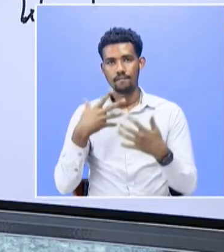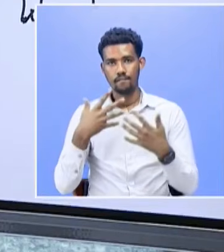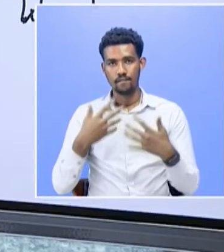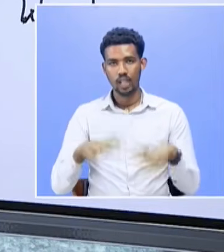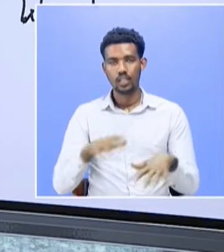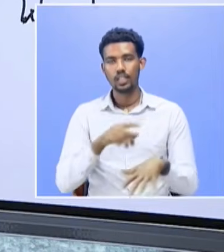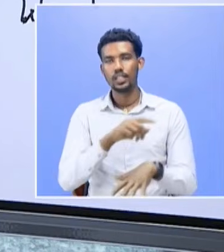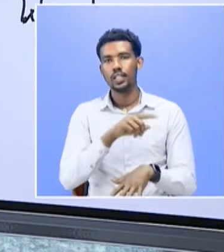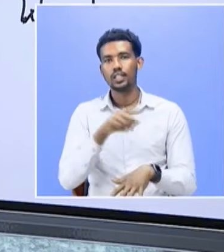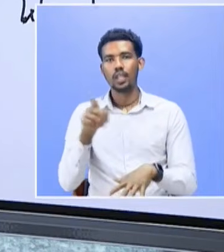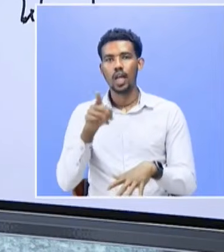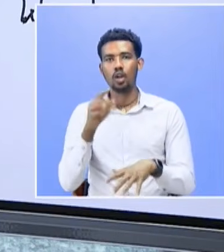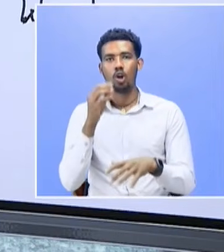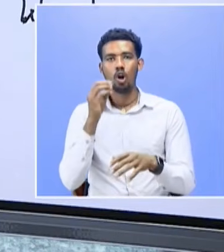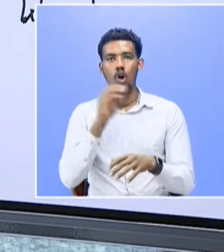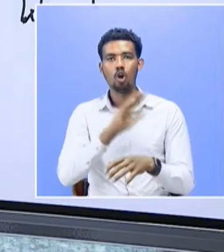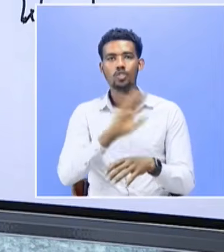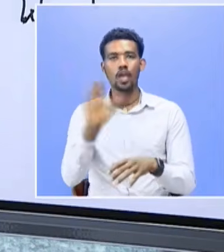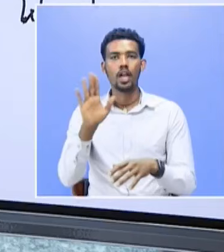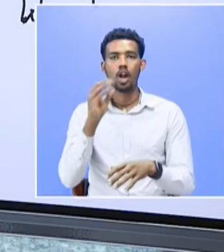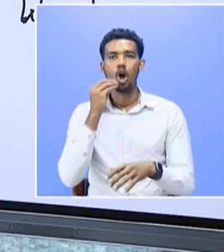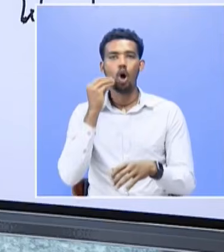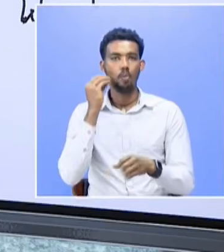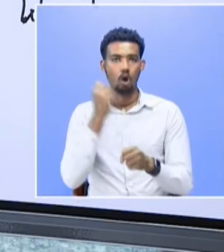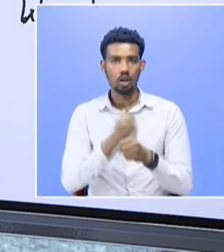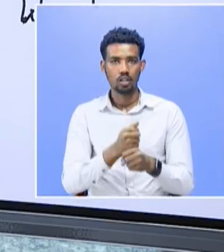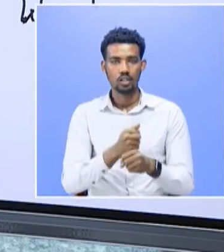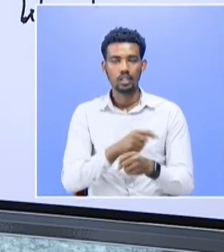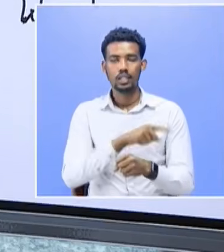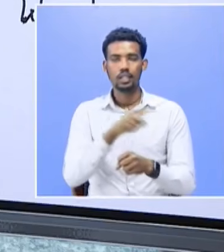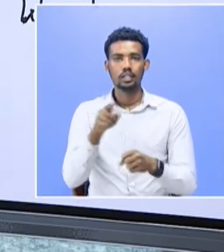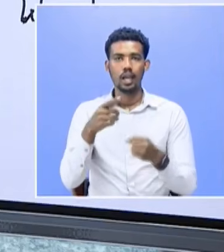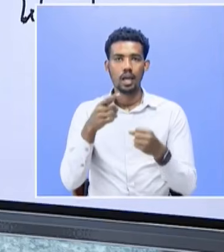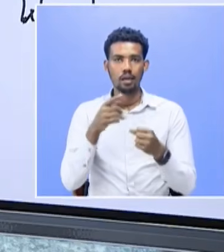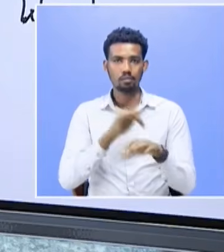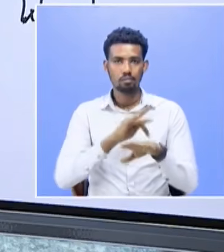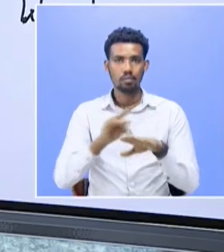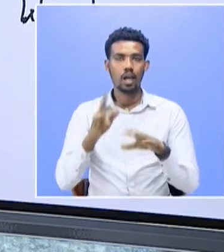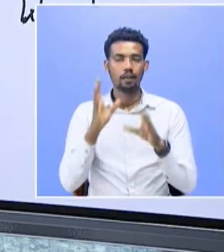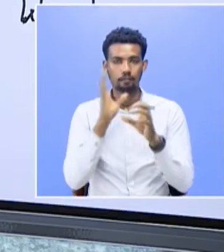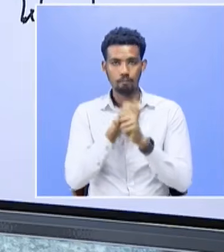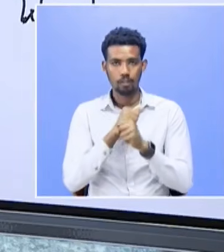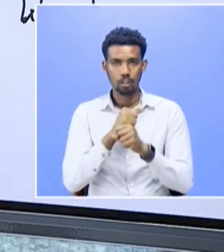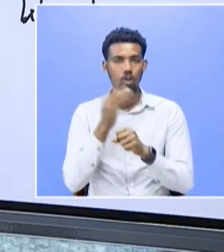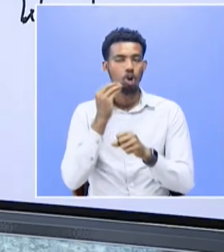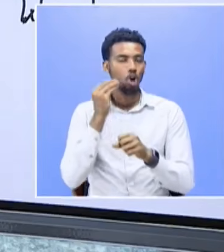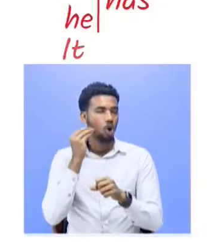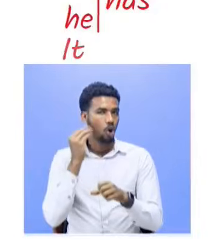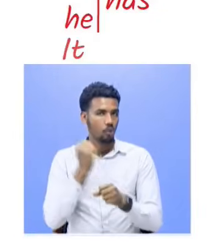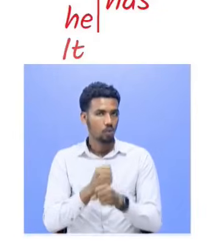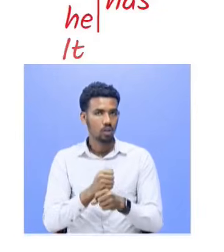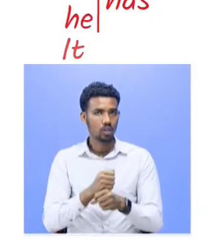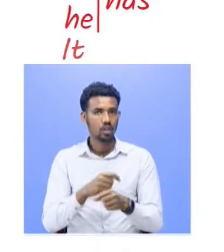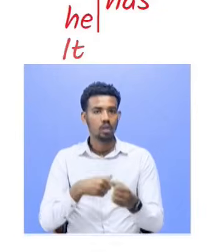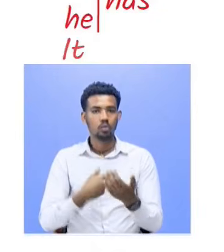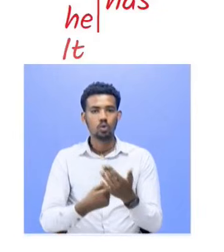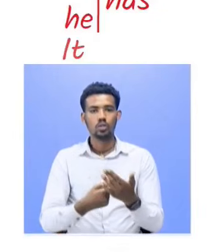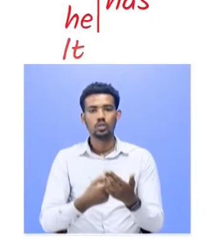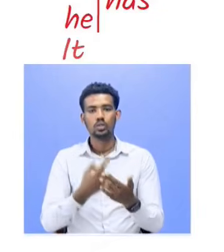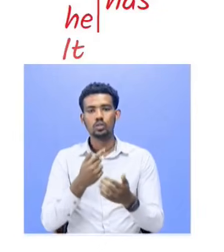their homework. They blank finished their homework. So you can put what? Have.